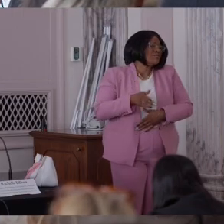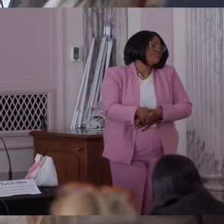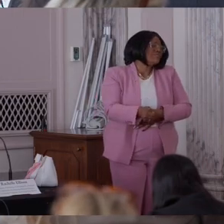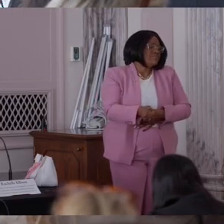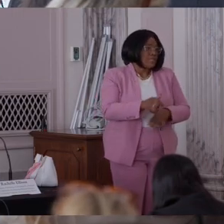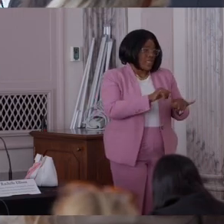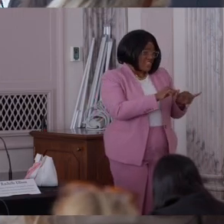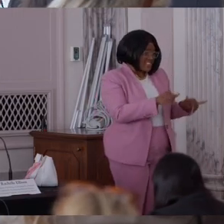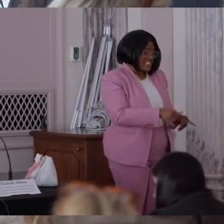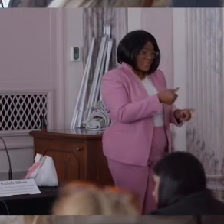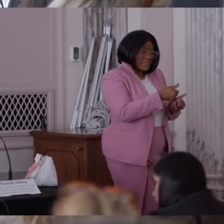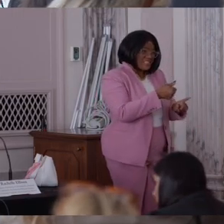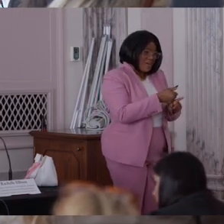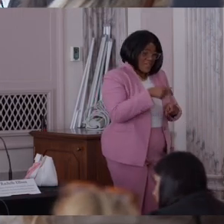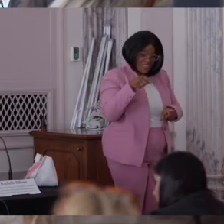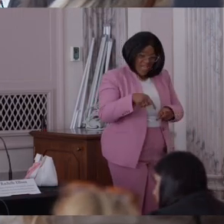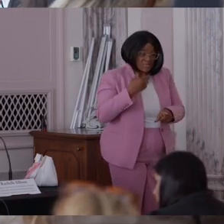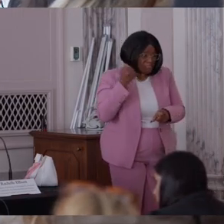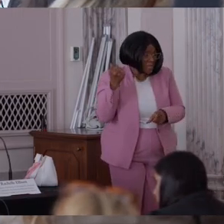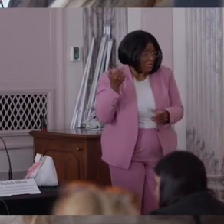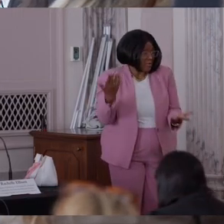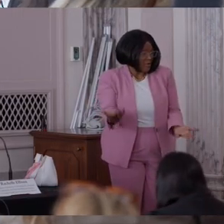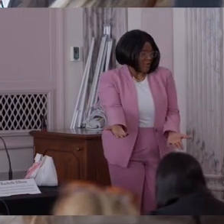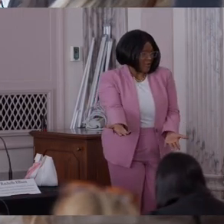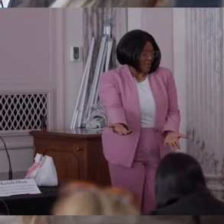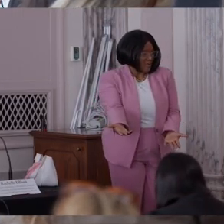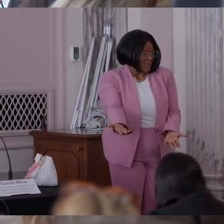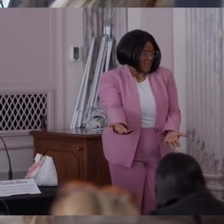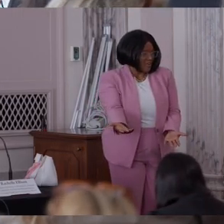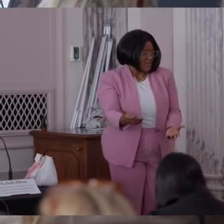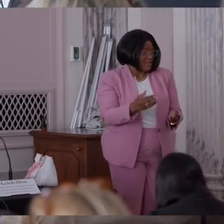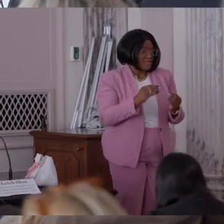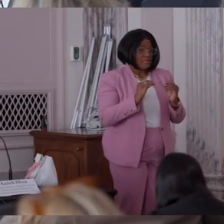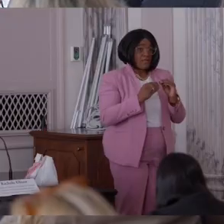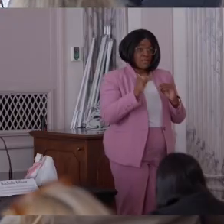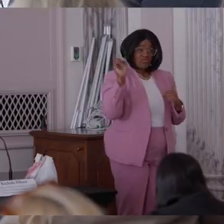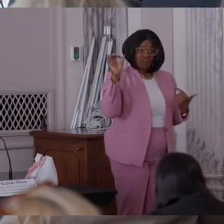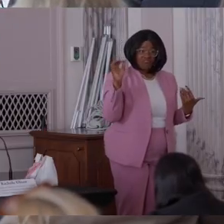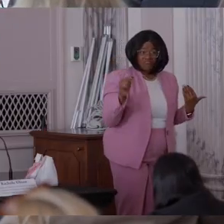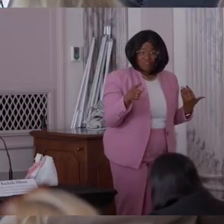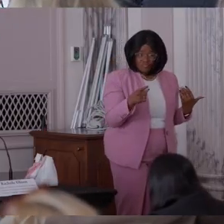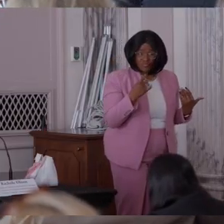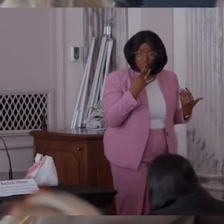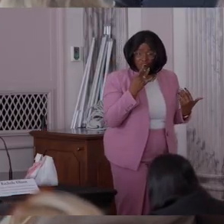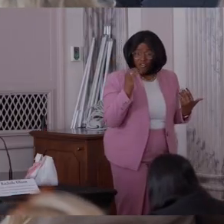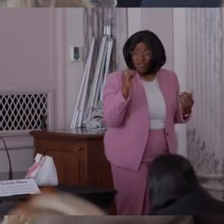for the system. It's great for the taxpayer. Here's some other numbers for you.